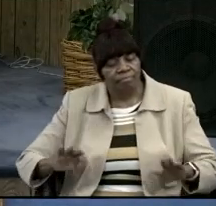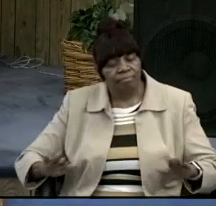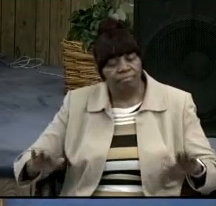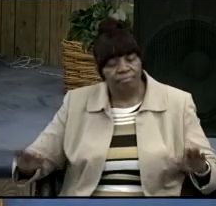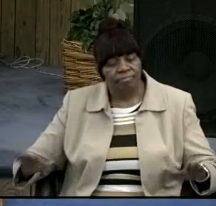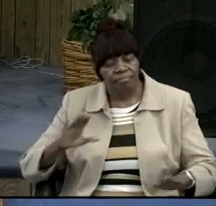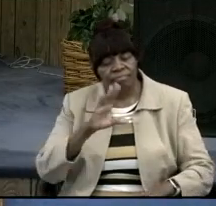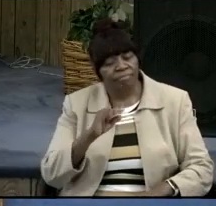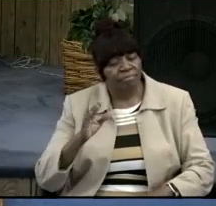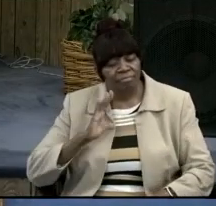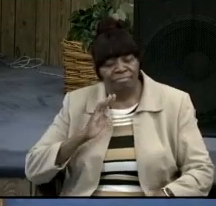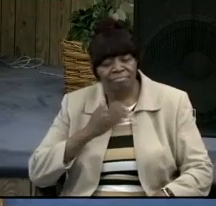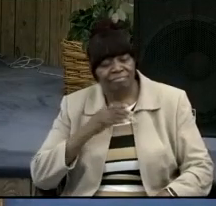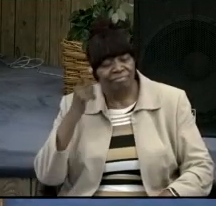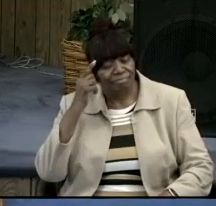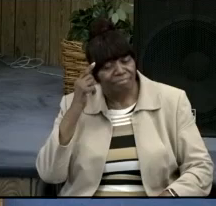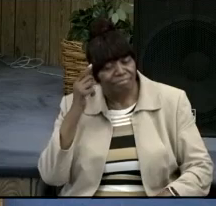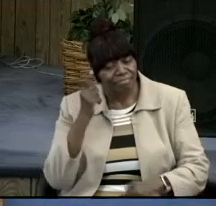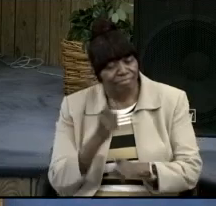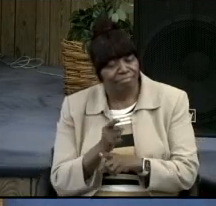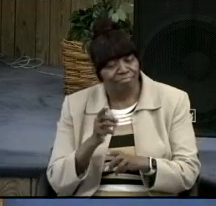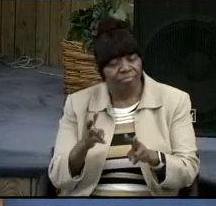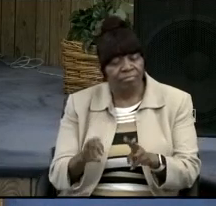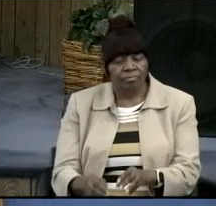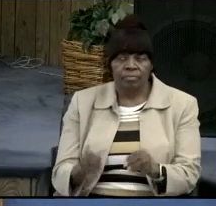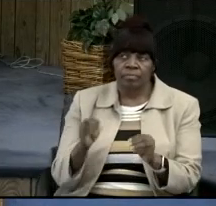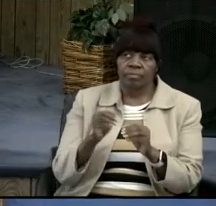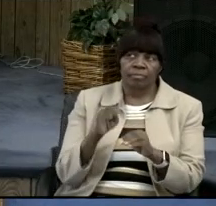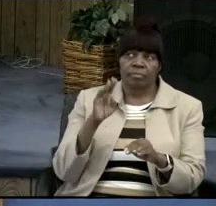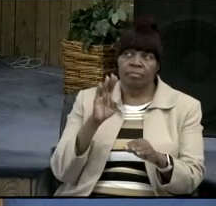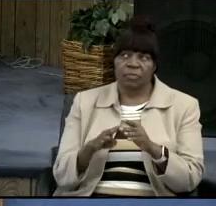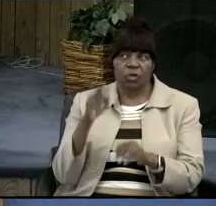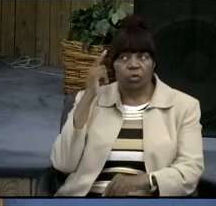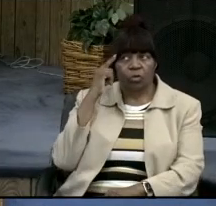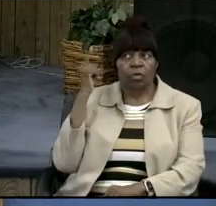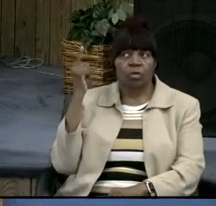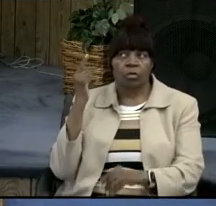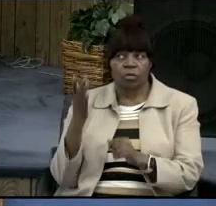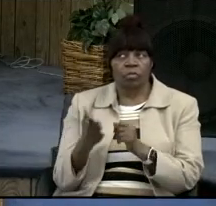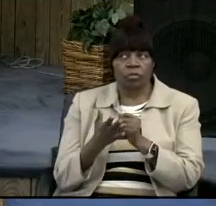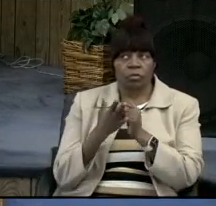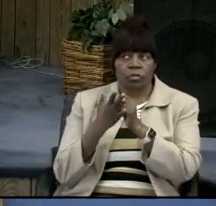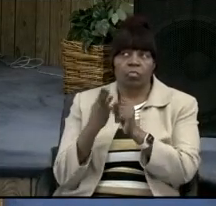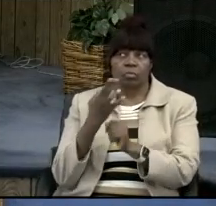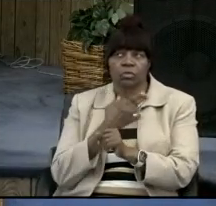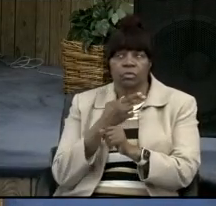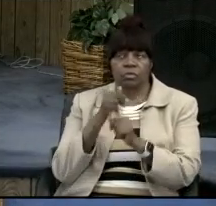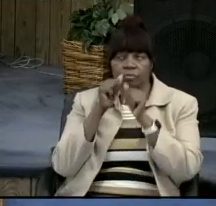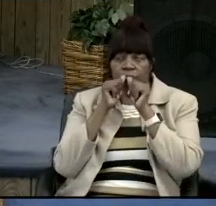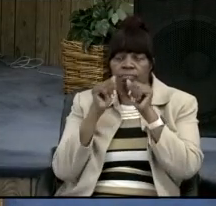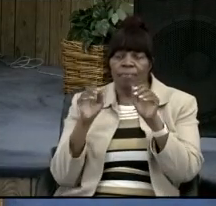our minds right. Oh, it's more than a notion, but help us, Lord, and bless us.